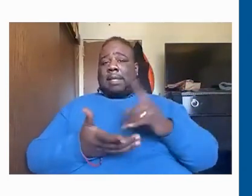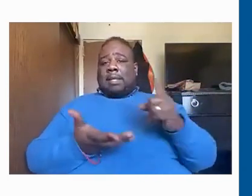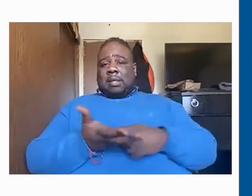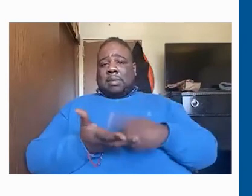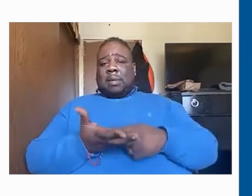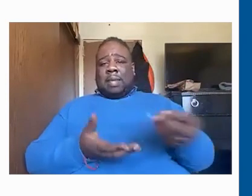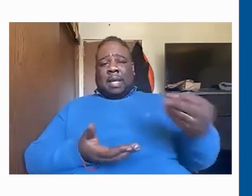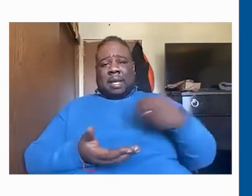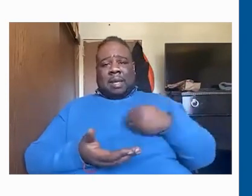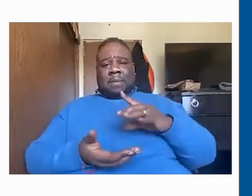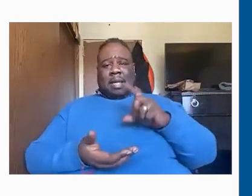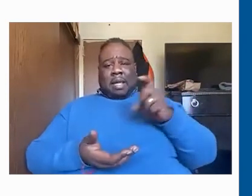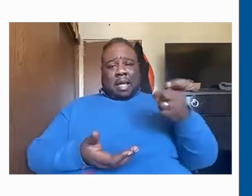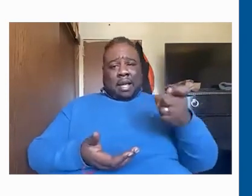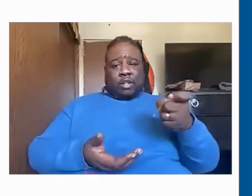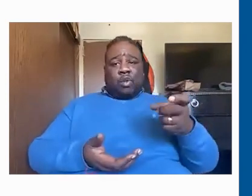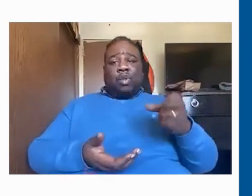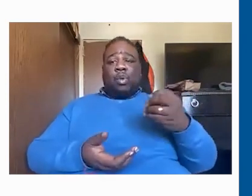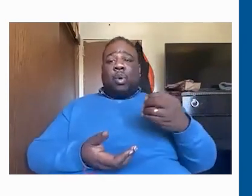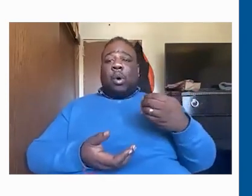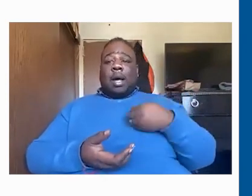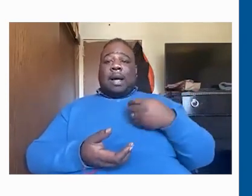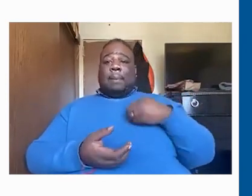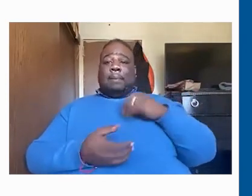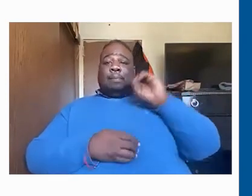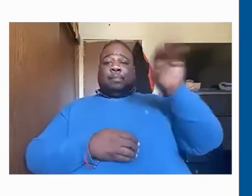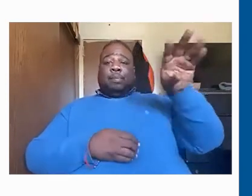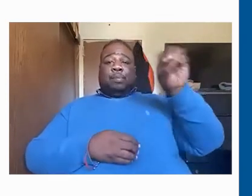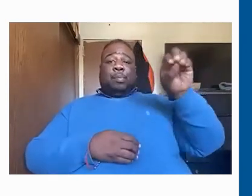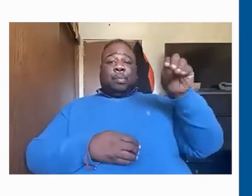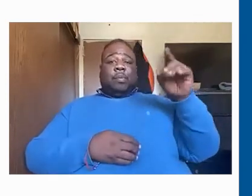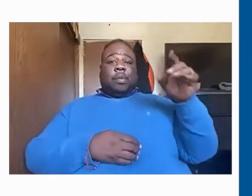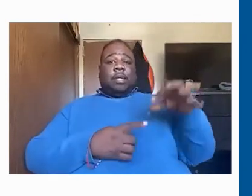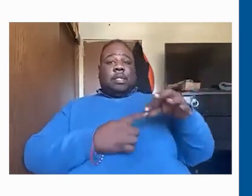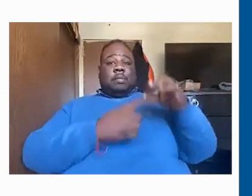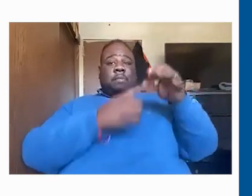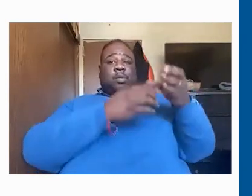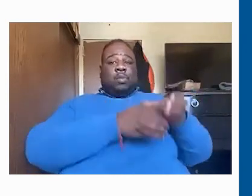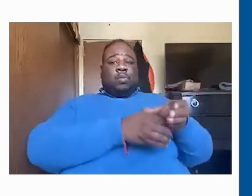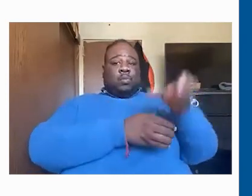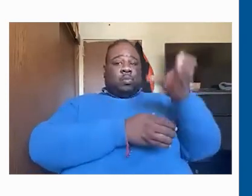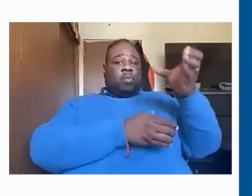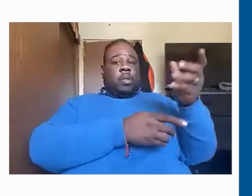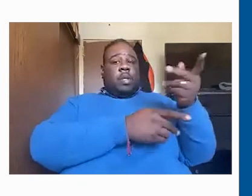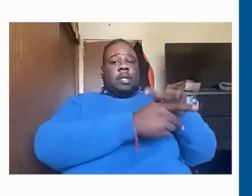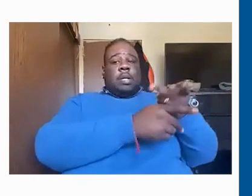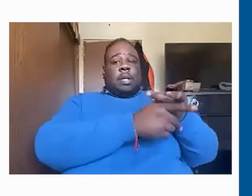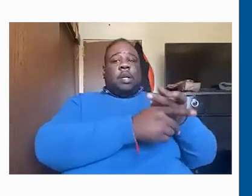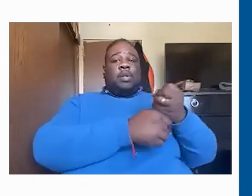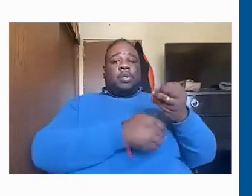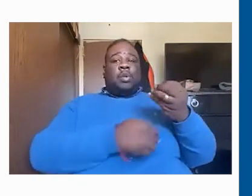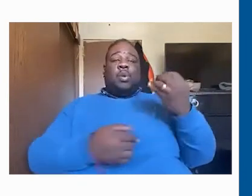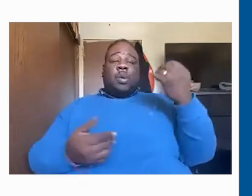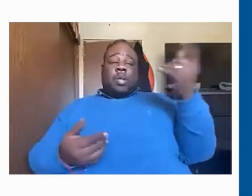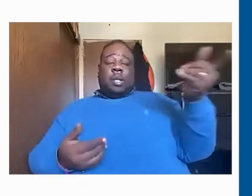organizers and throw it in there just to have it. And there was one more thing I wanted to say.